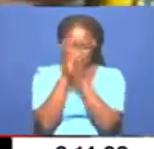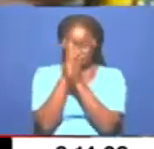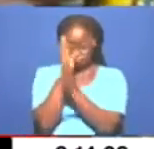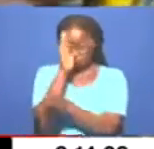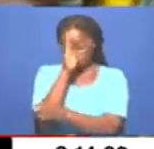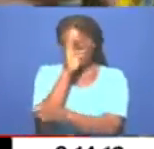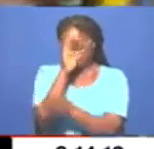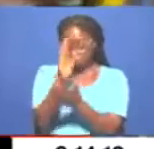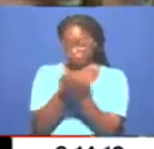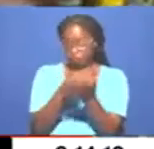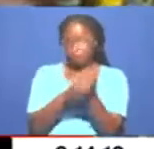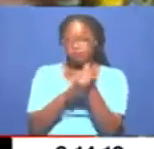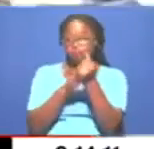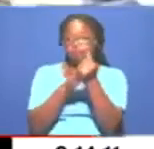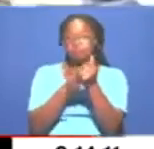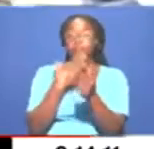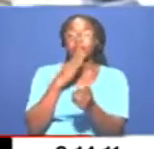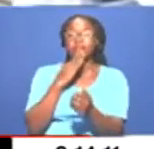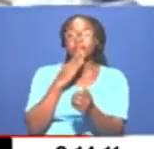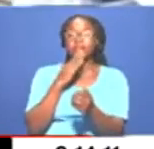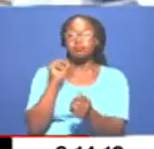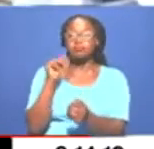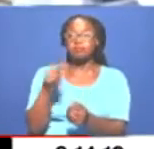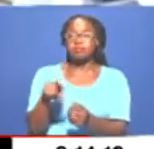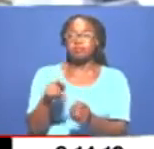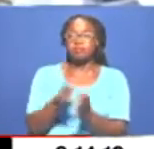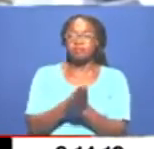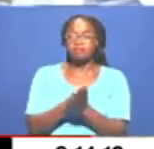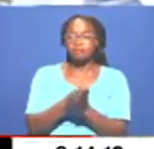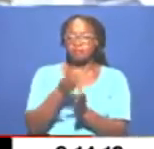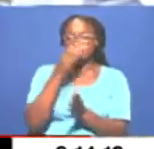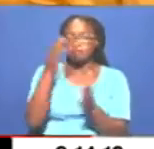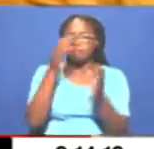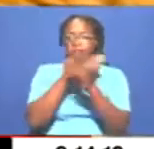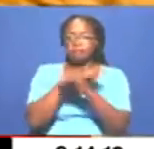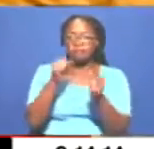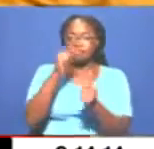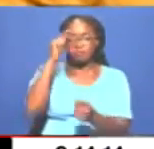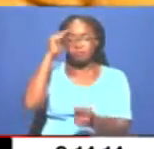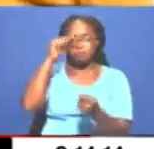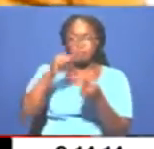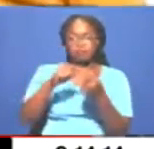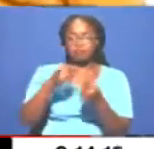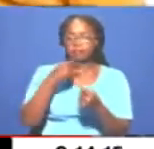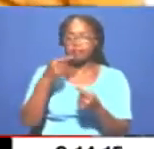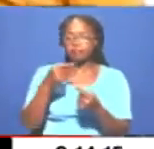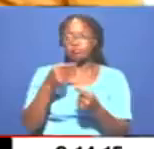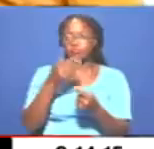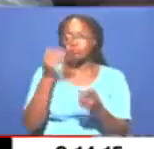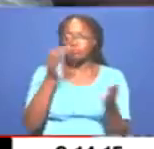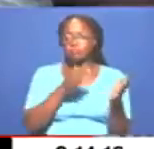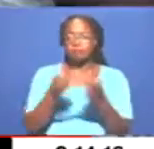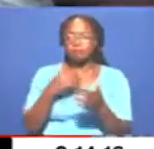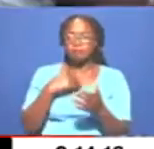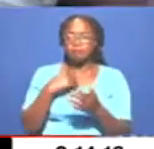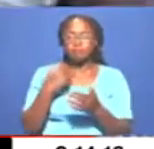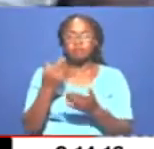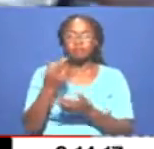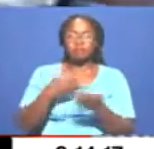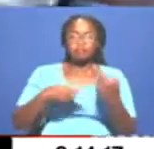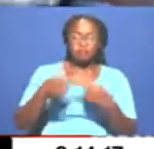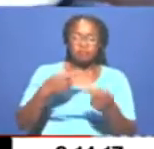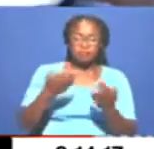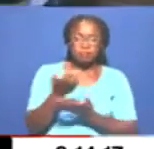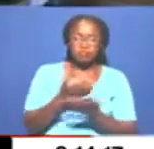section of Luo MPs have rooted for Deputy President William Ruto's presidential bid, saying he has better plans to revive the economy through